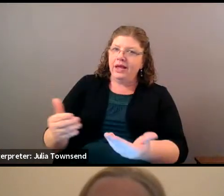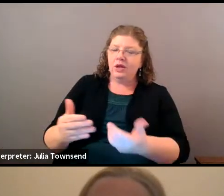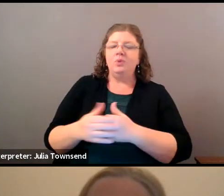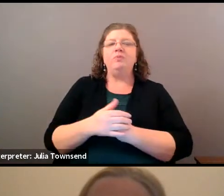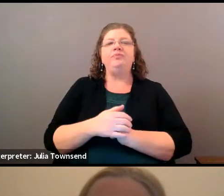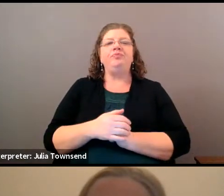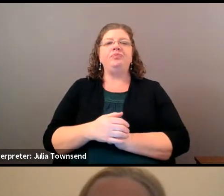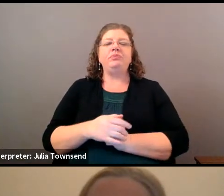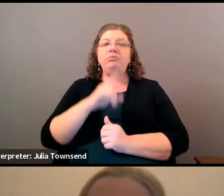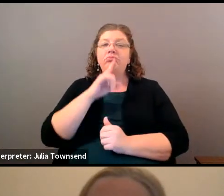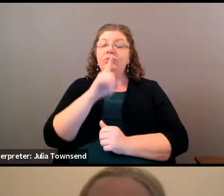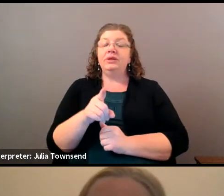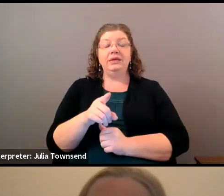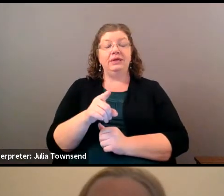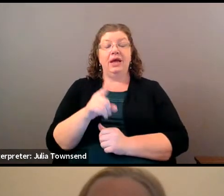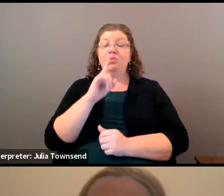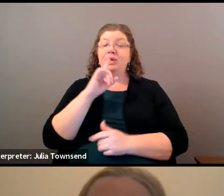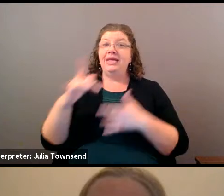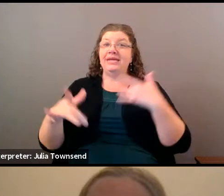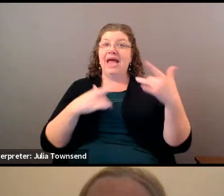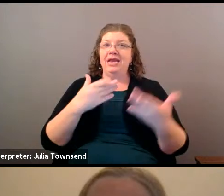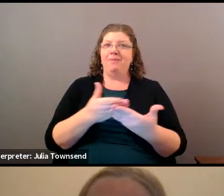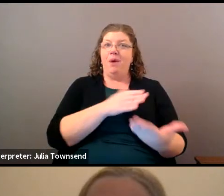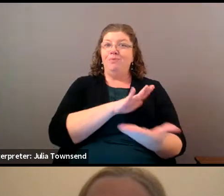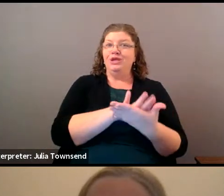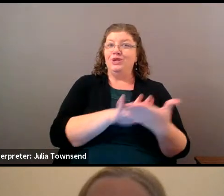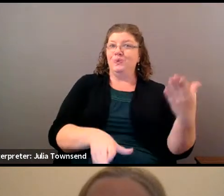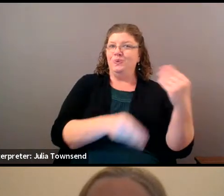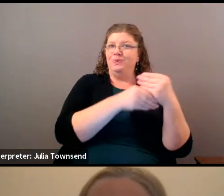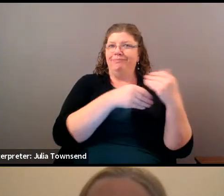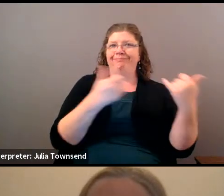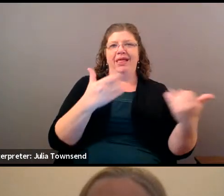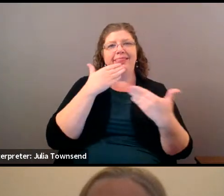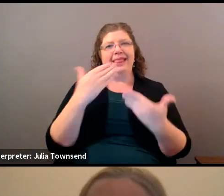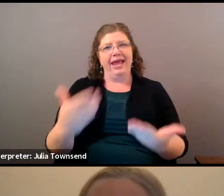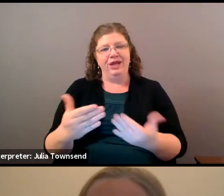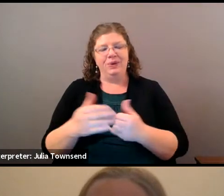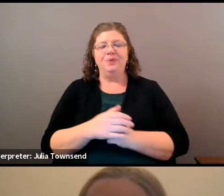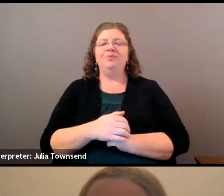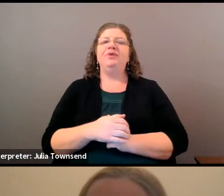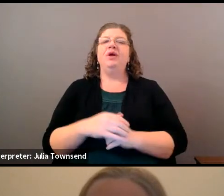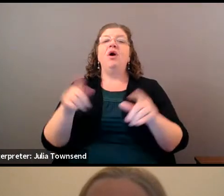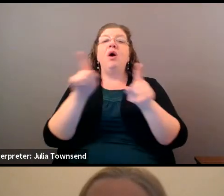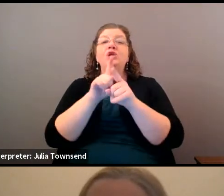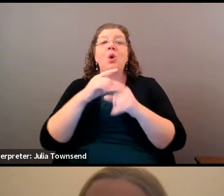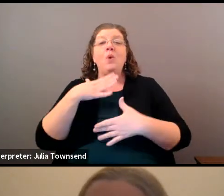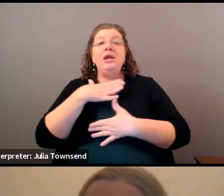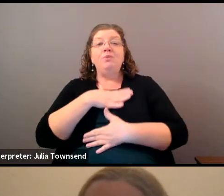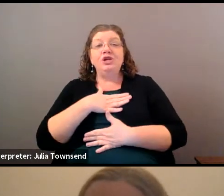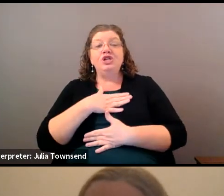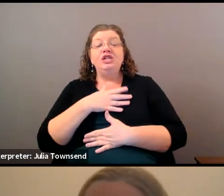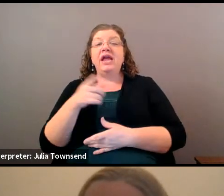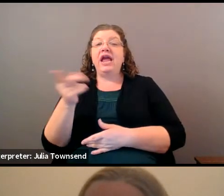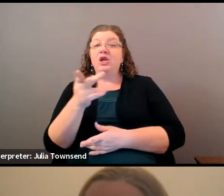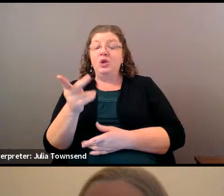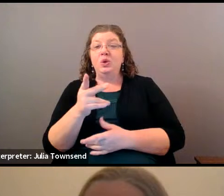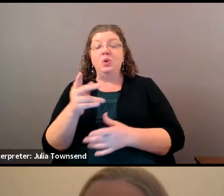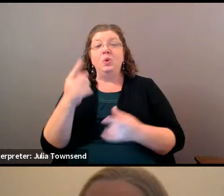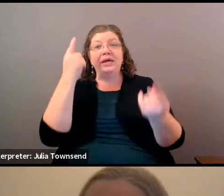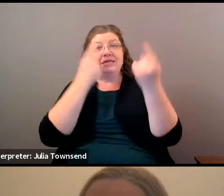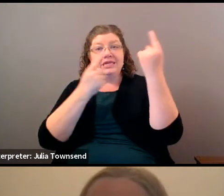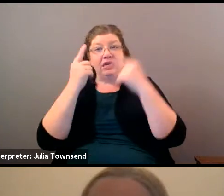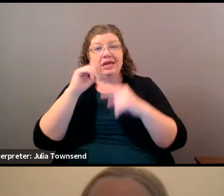you know, I'm especially excited about preschool, so thank you. And also, I also want to appreciate you taking into consideration